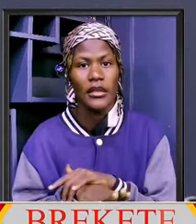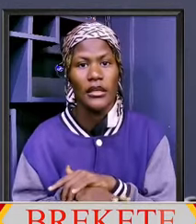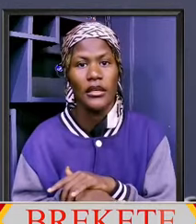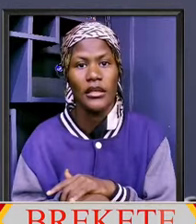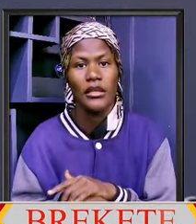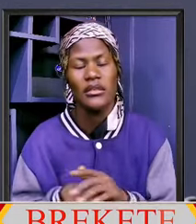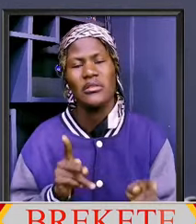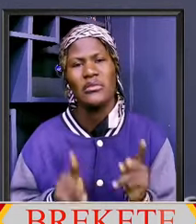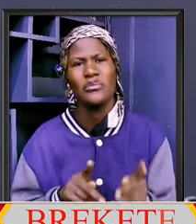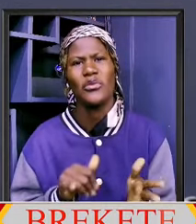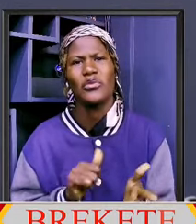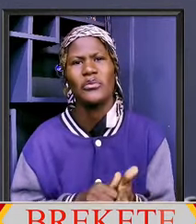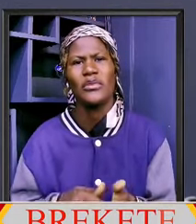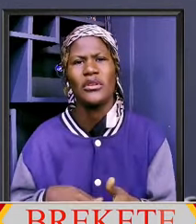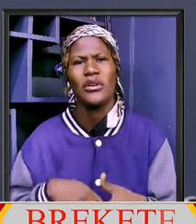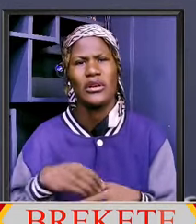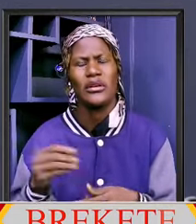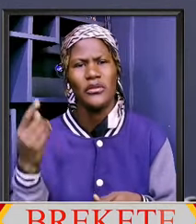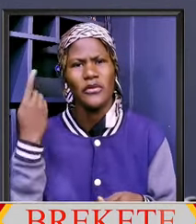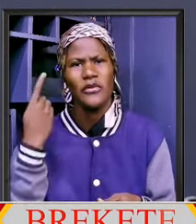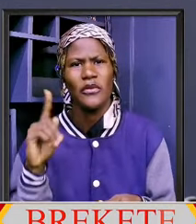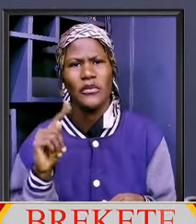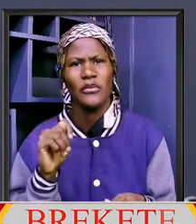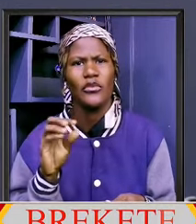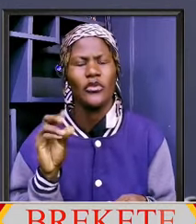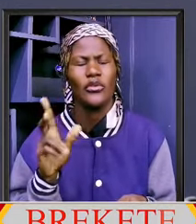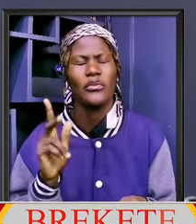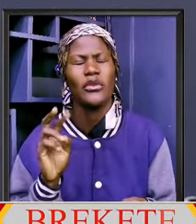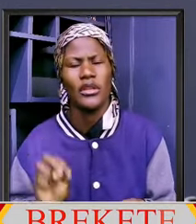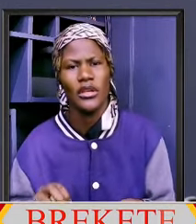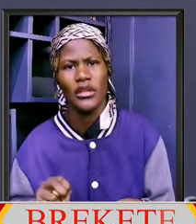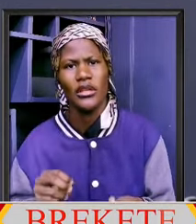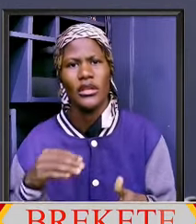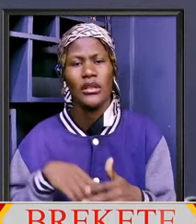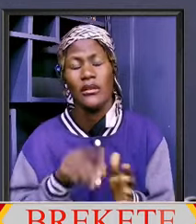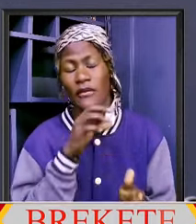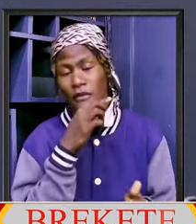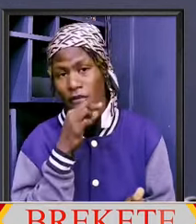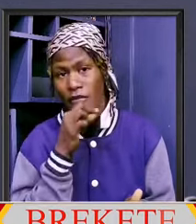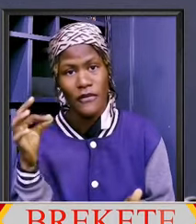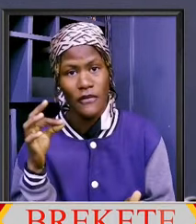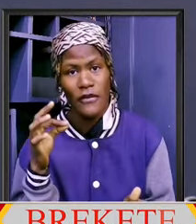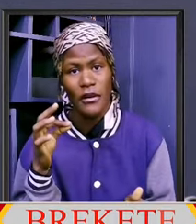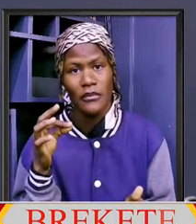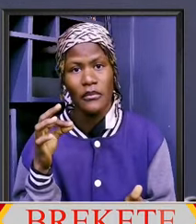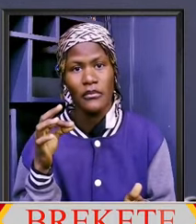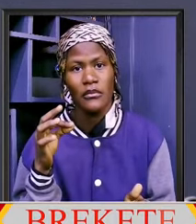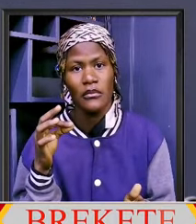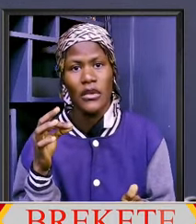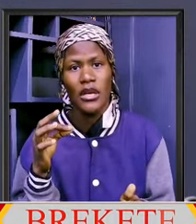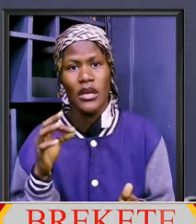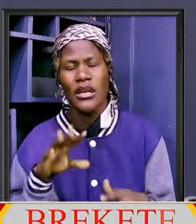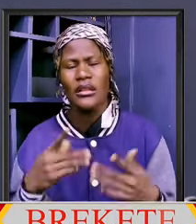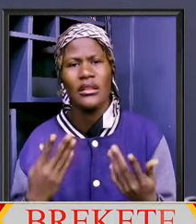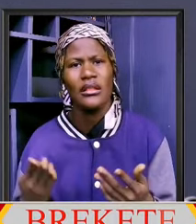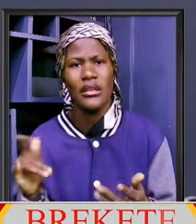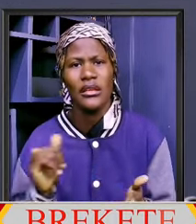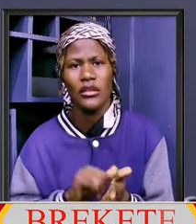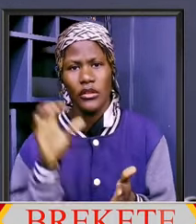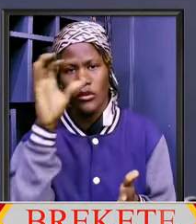Then are people where they come out from town, enter farm, do months for inside farm. Anything where you they look for inside township, you they inside that their